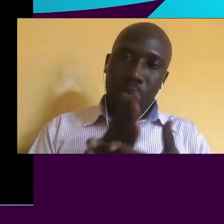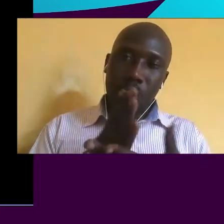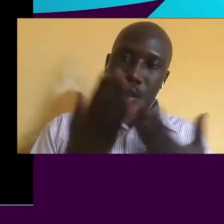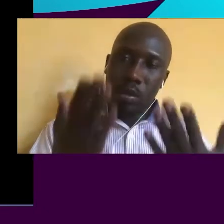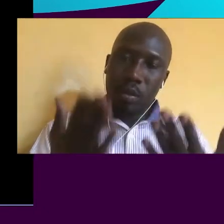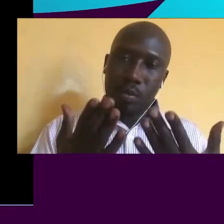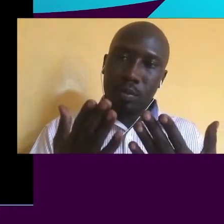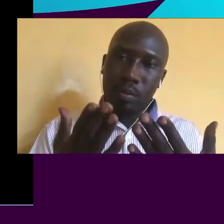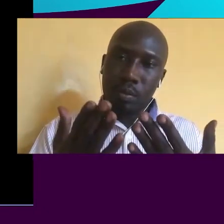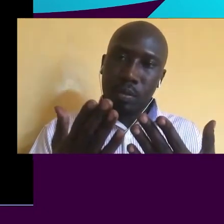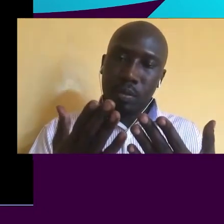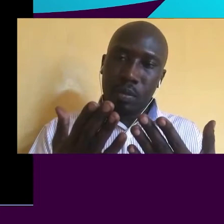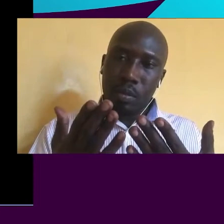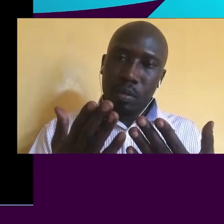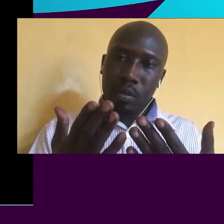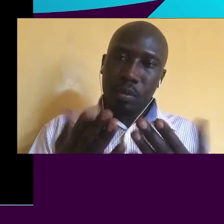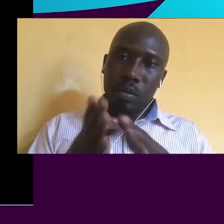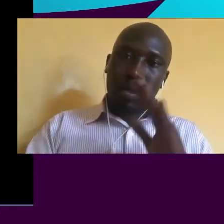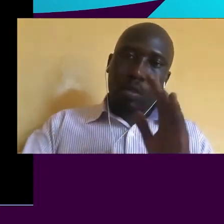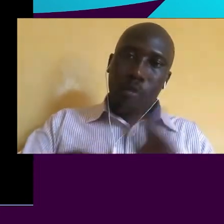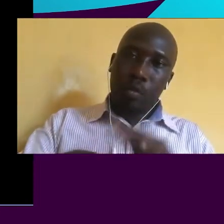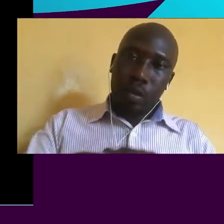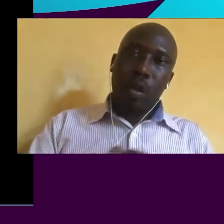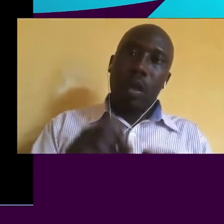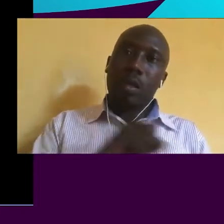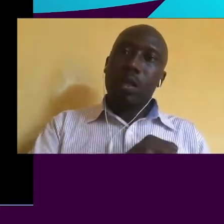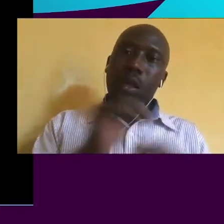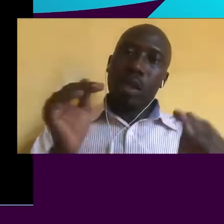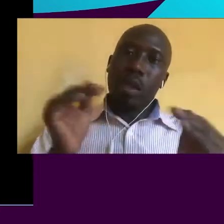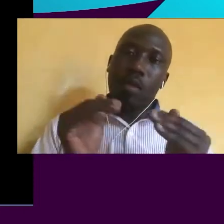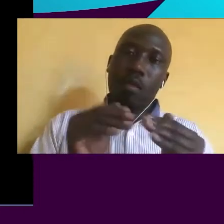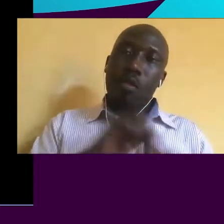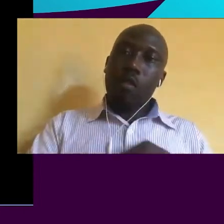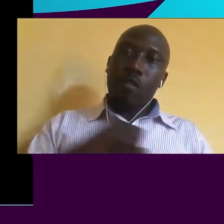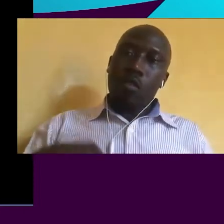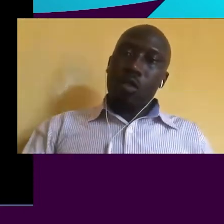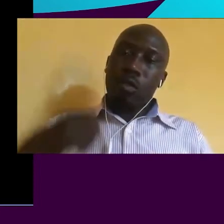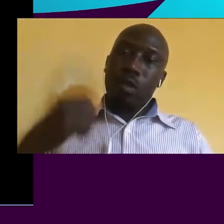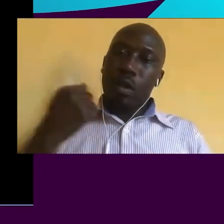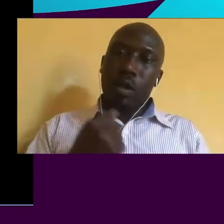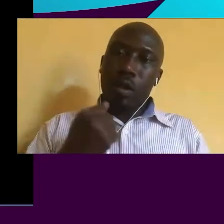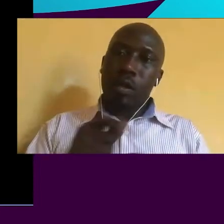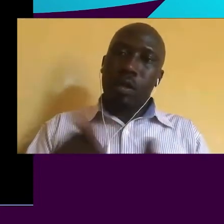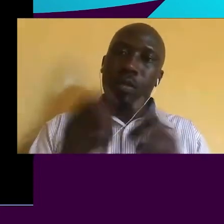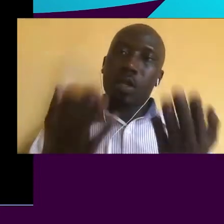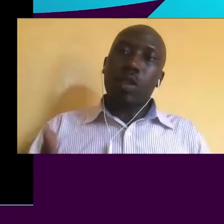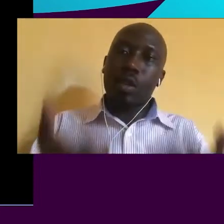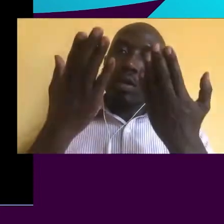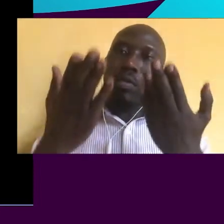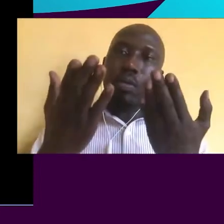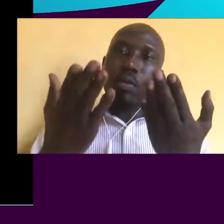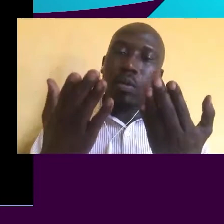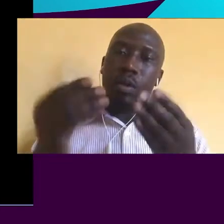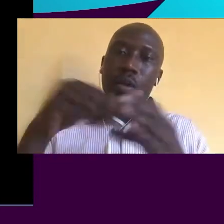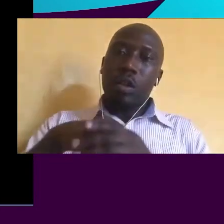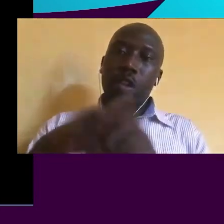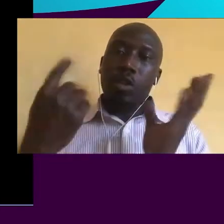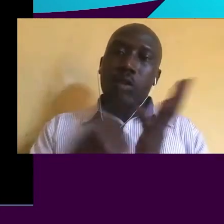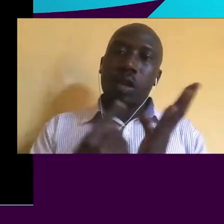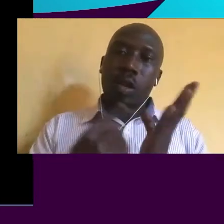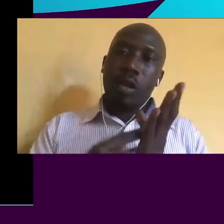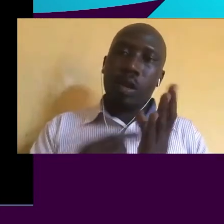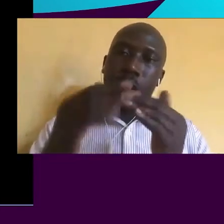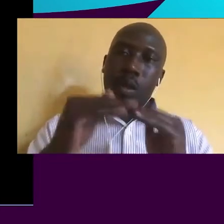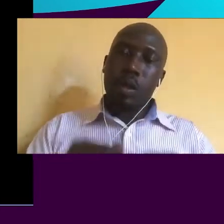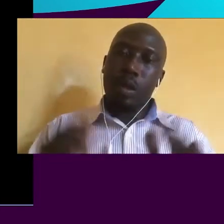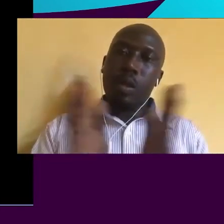youth football at the level of women and girls is enhanced in Uganda and has